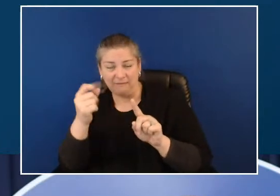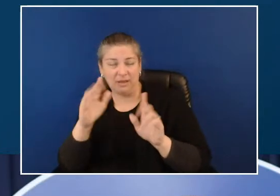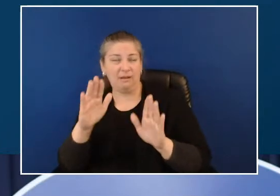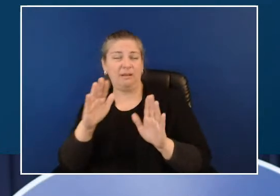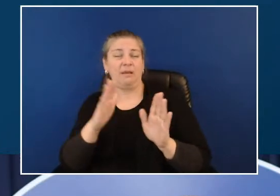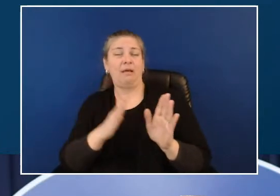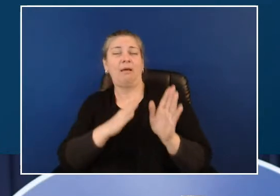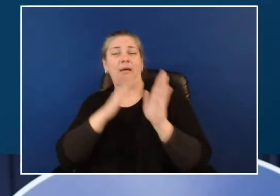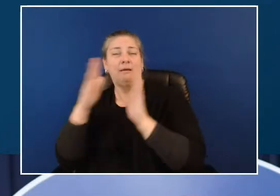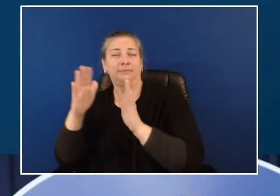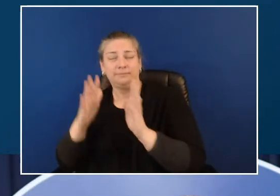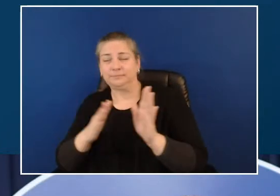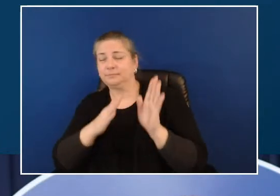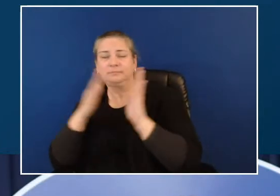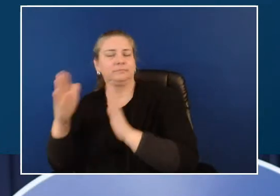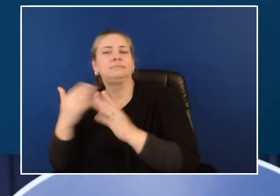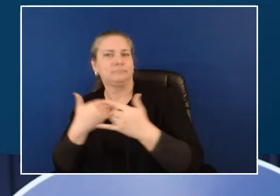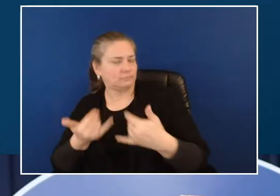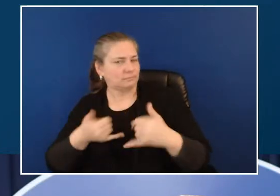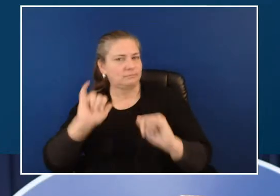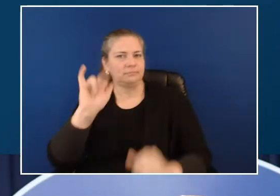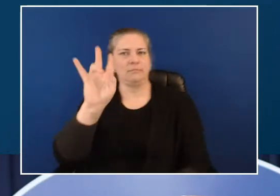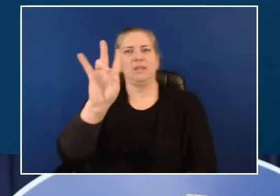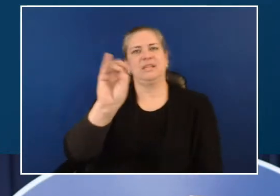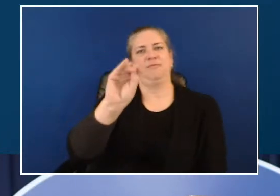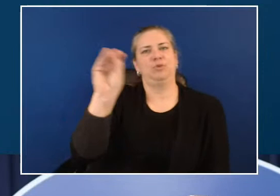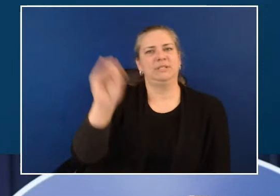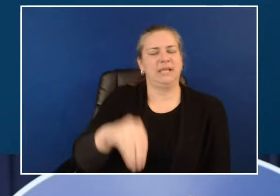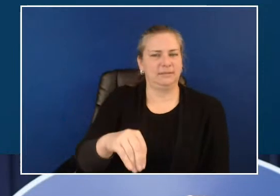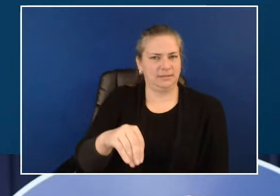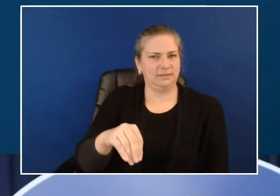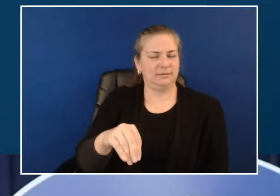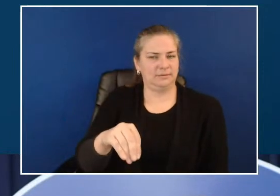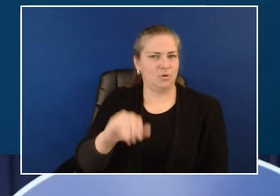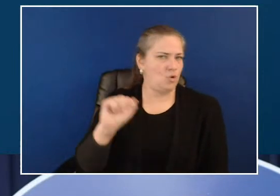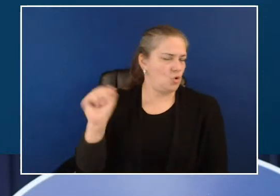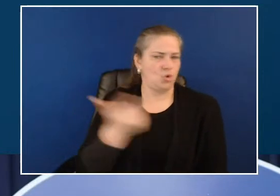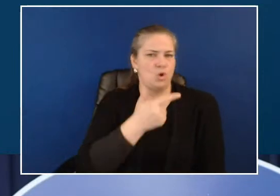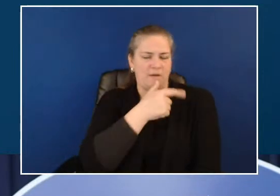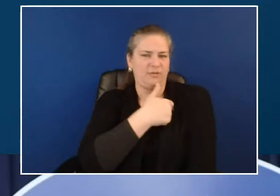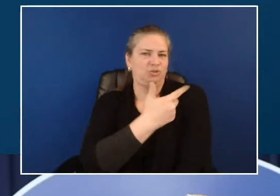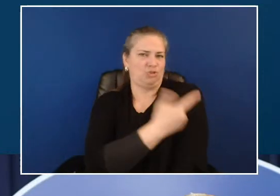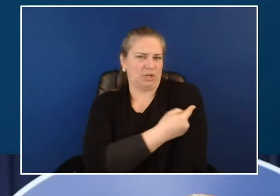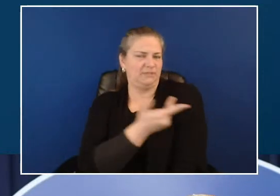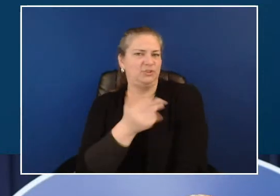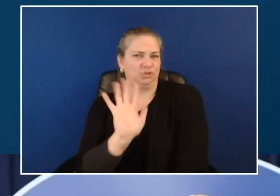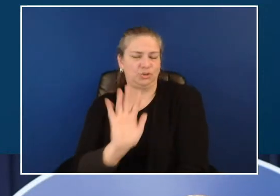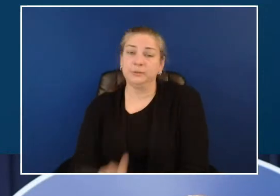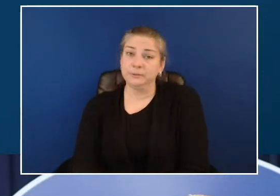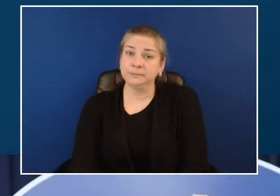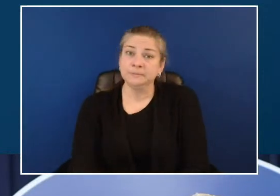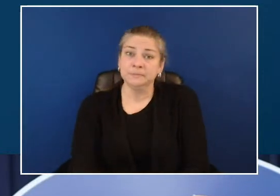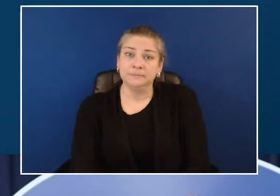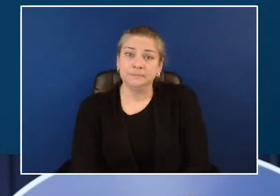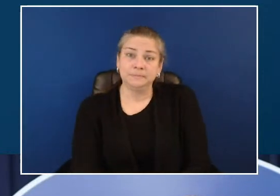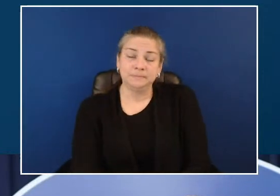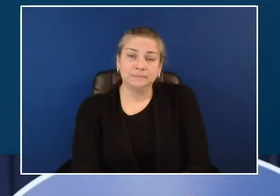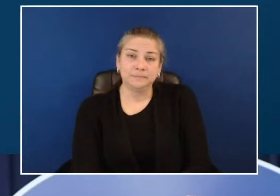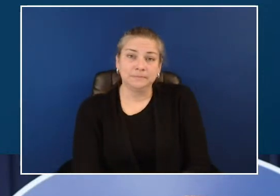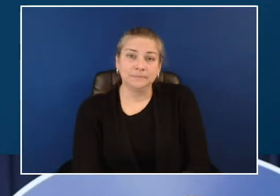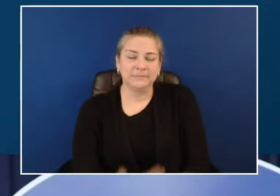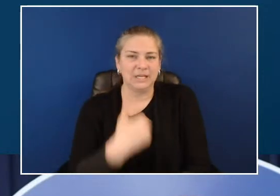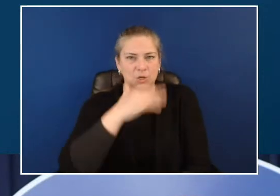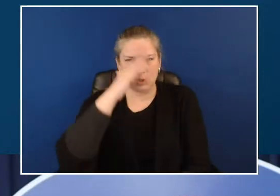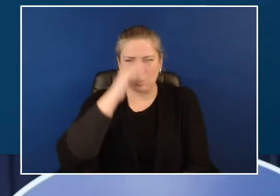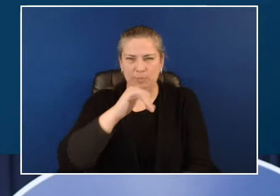almost 70% of everybody who can get a shot has gotten it. I hope that drowns out a lot of the noise